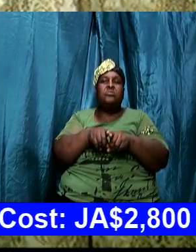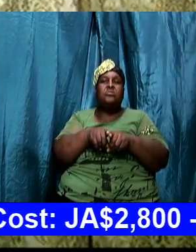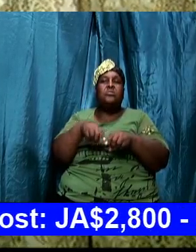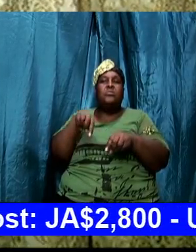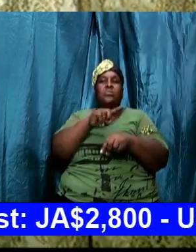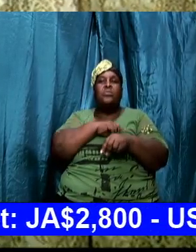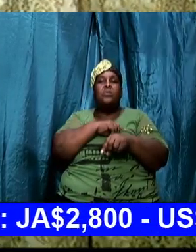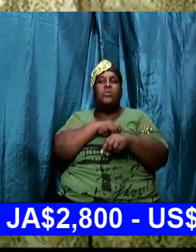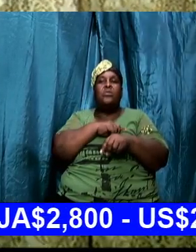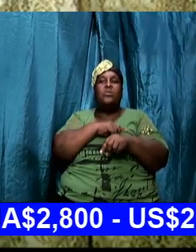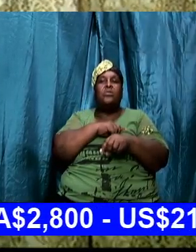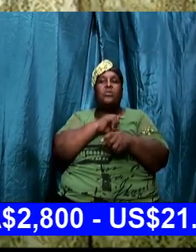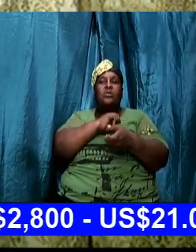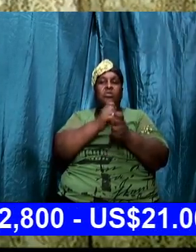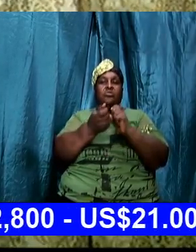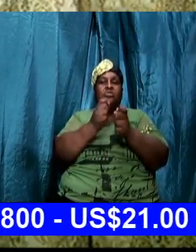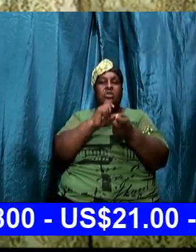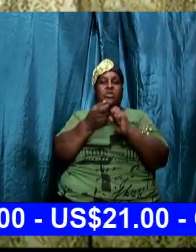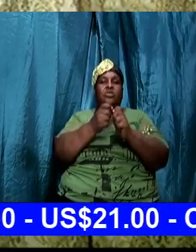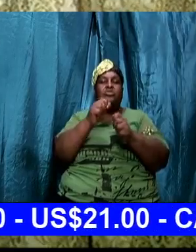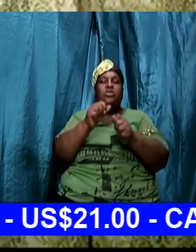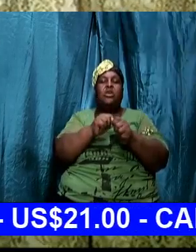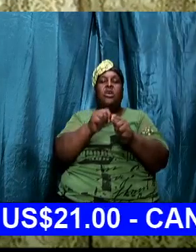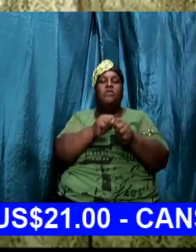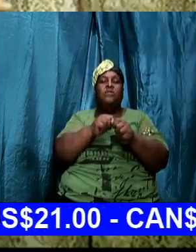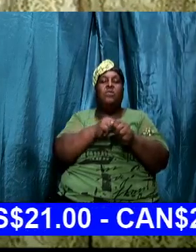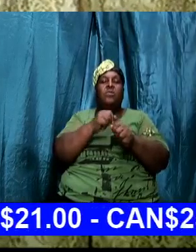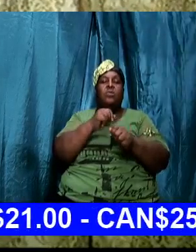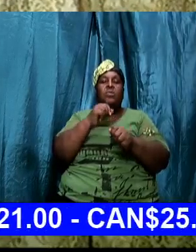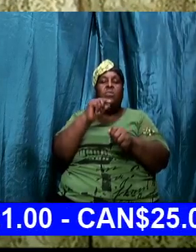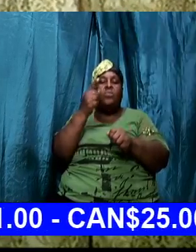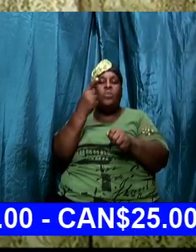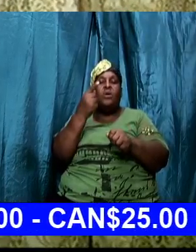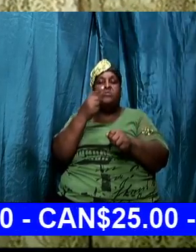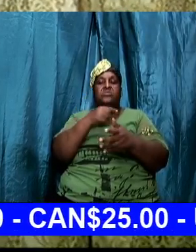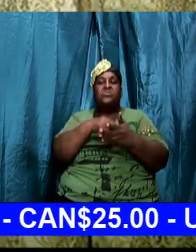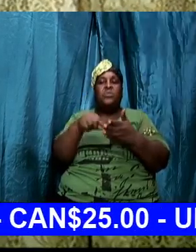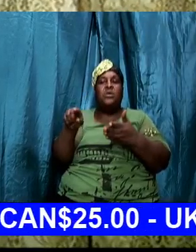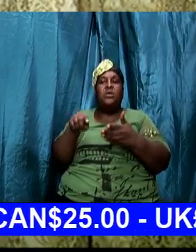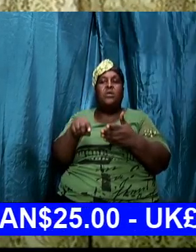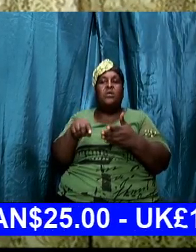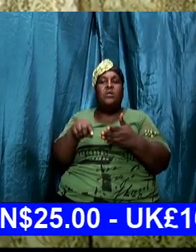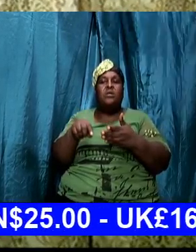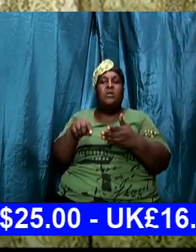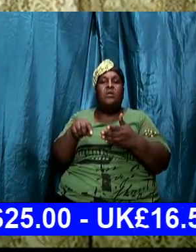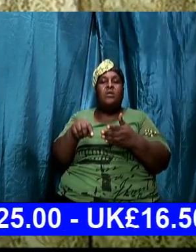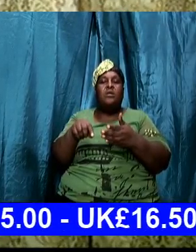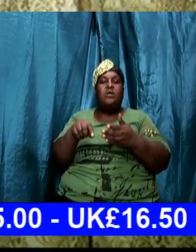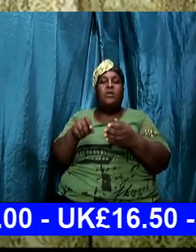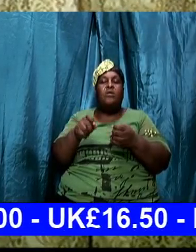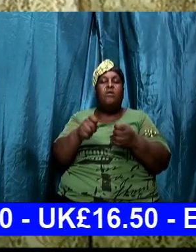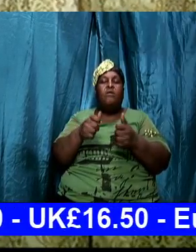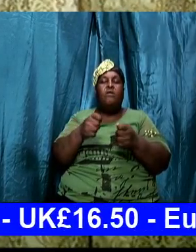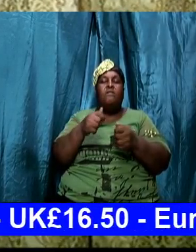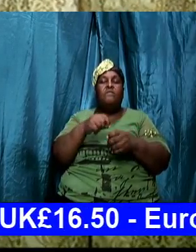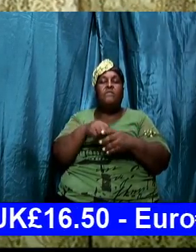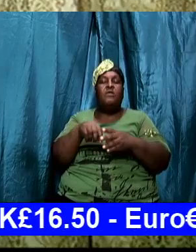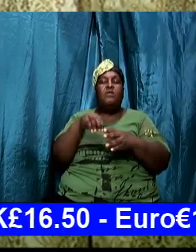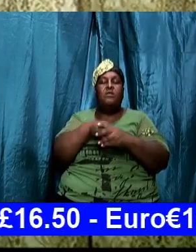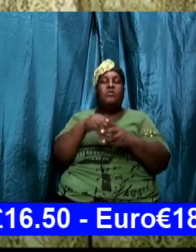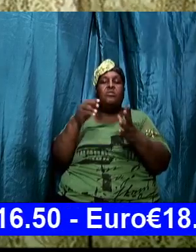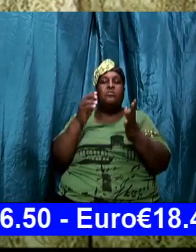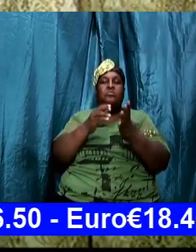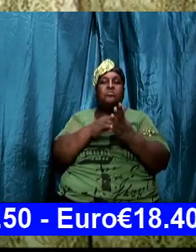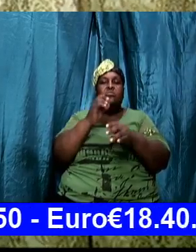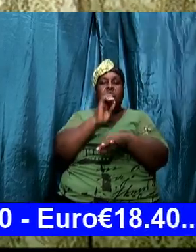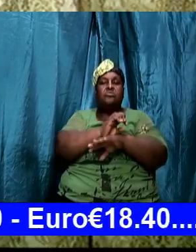only rotate once every other week so that we will be more often back in church as we get back to normalcy. So we